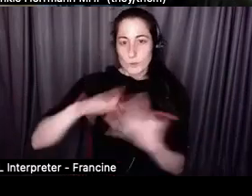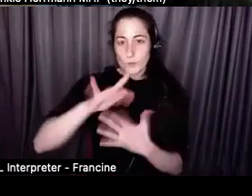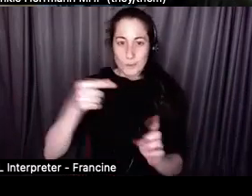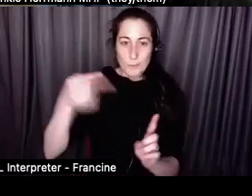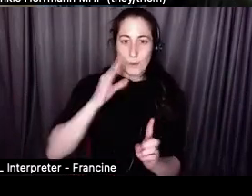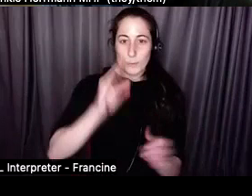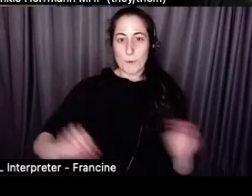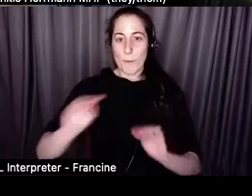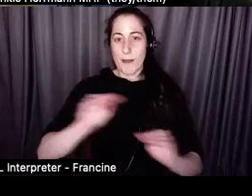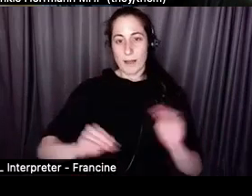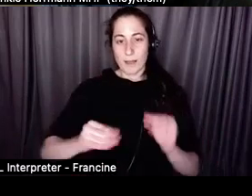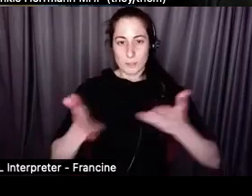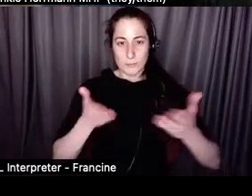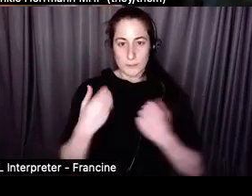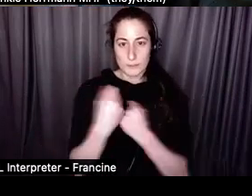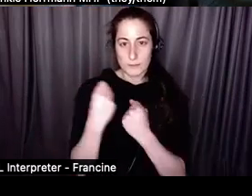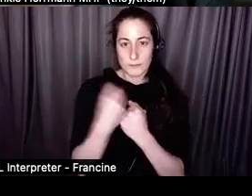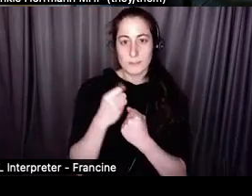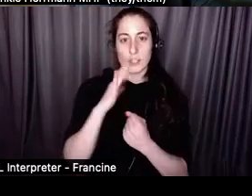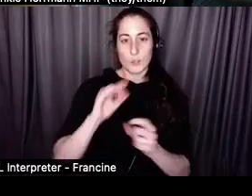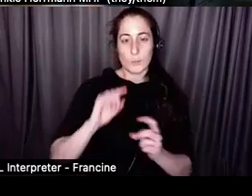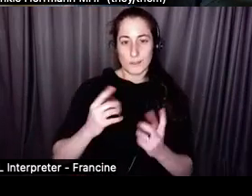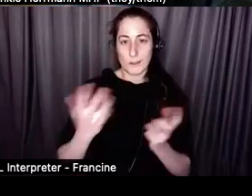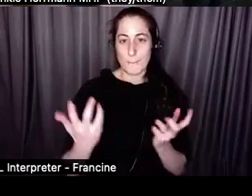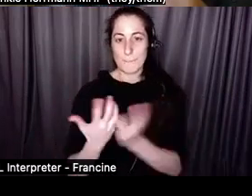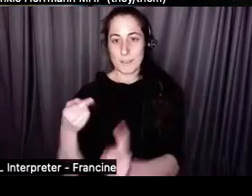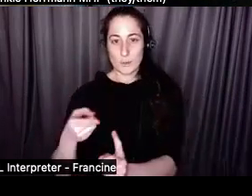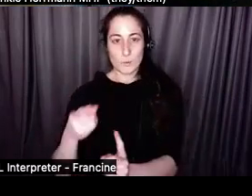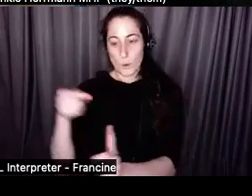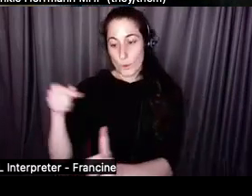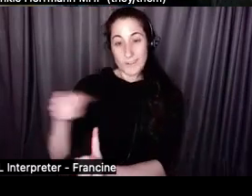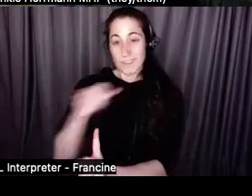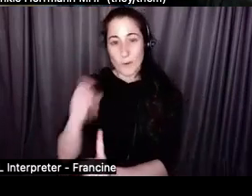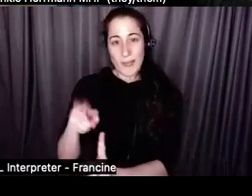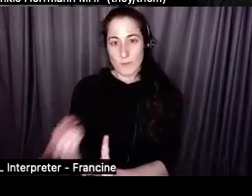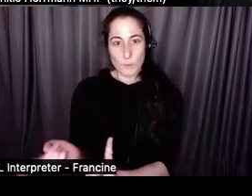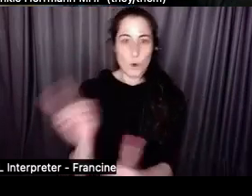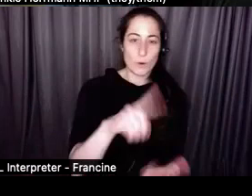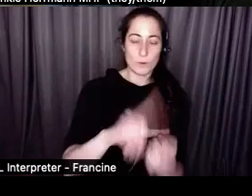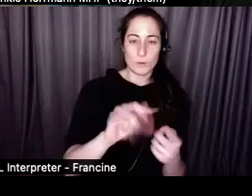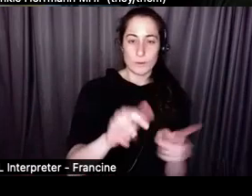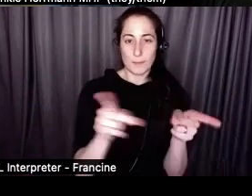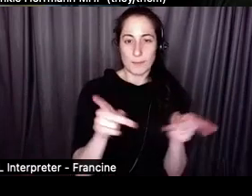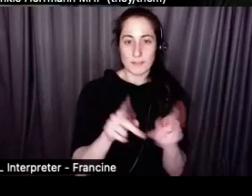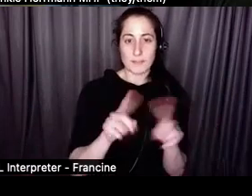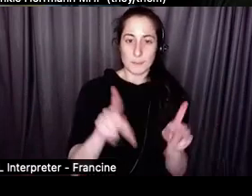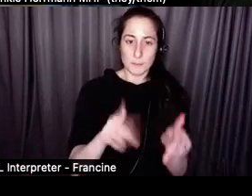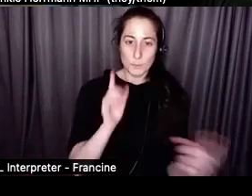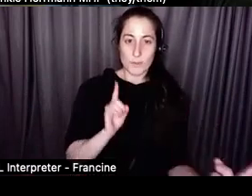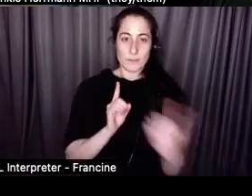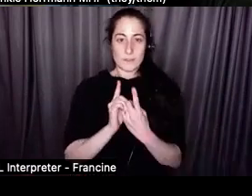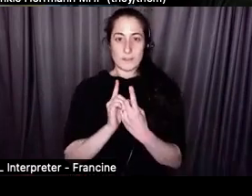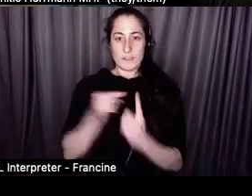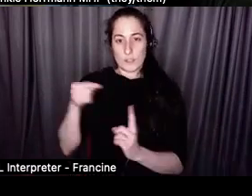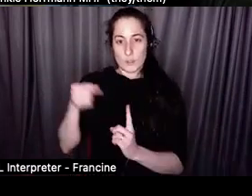so it's meant to meet you where you're at. You don't go to a clinic for these. The person comes to you. In some cases, you can get them through